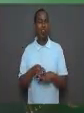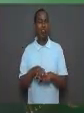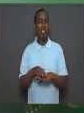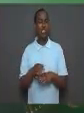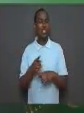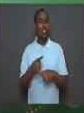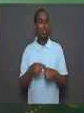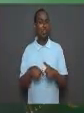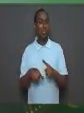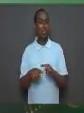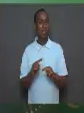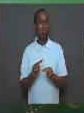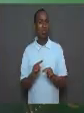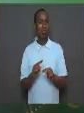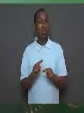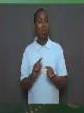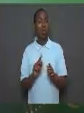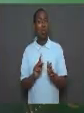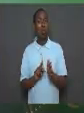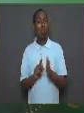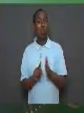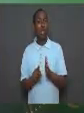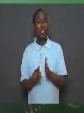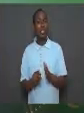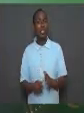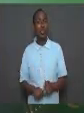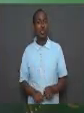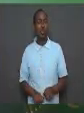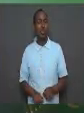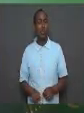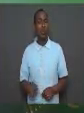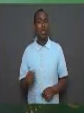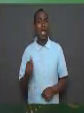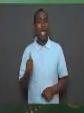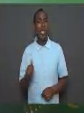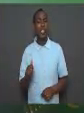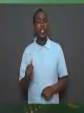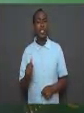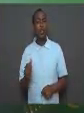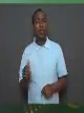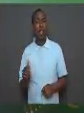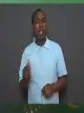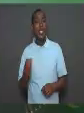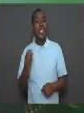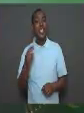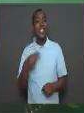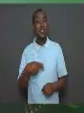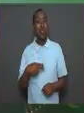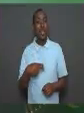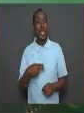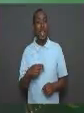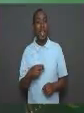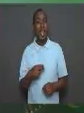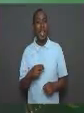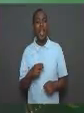a protozoan parasite called Entamoeba histolytica. When